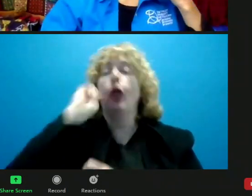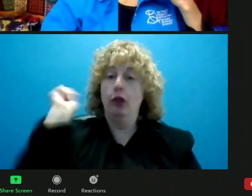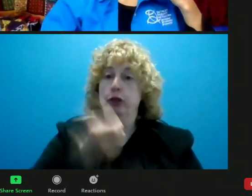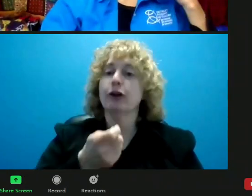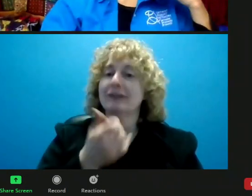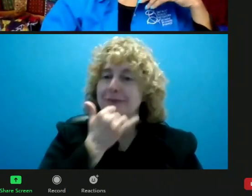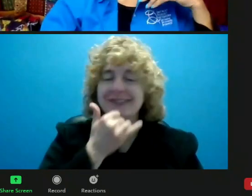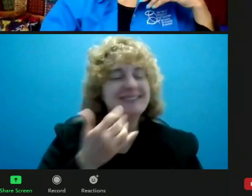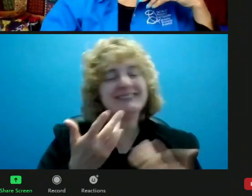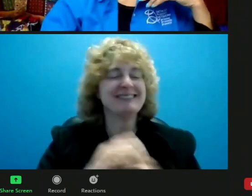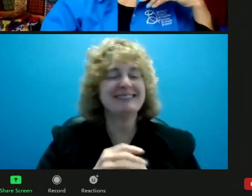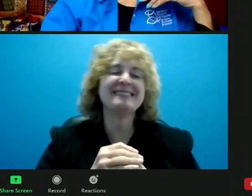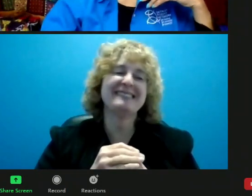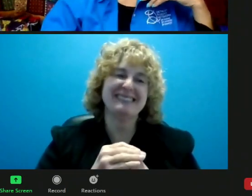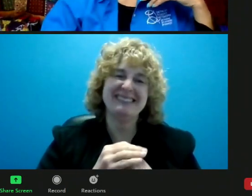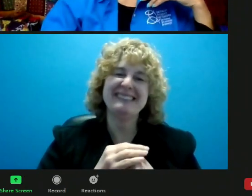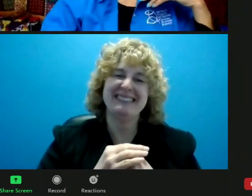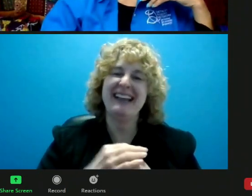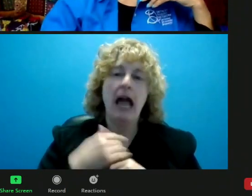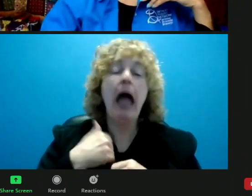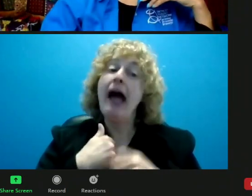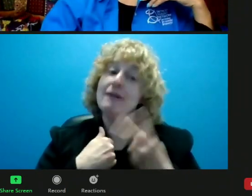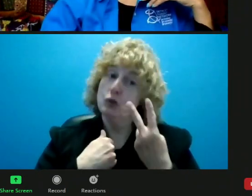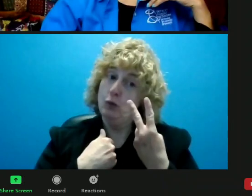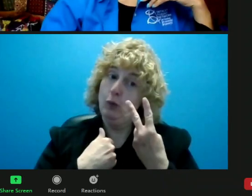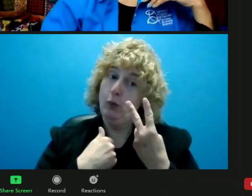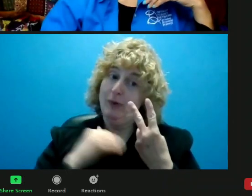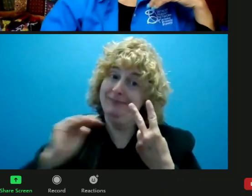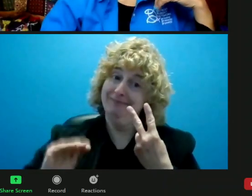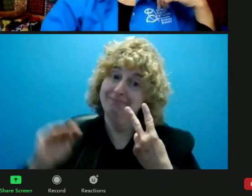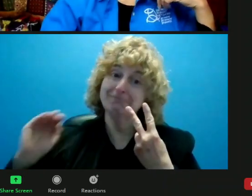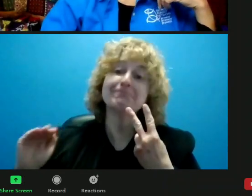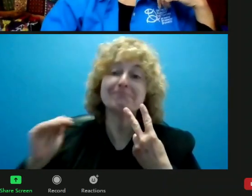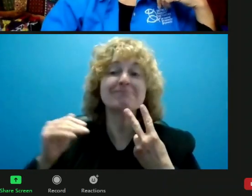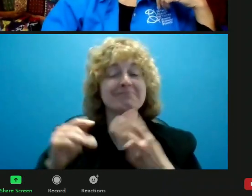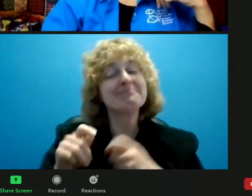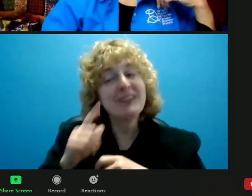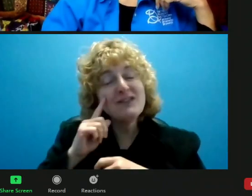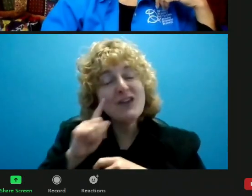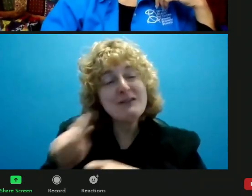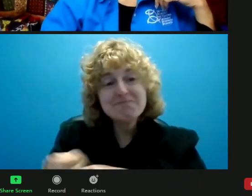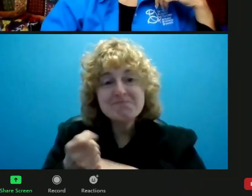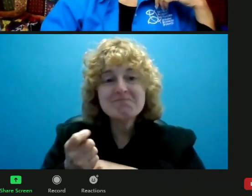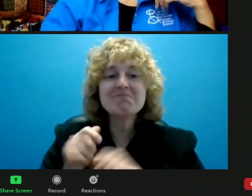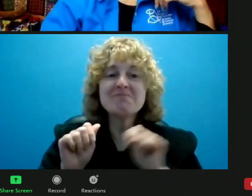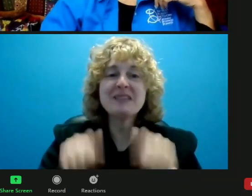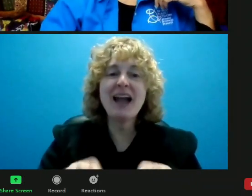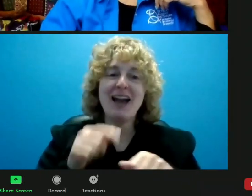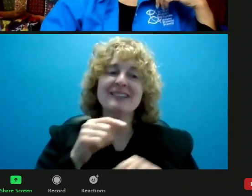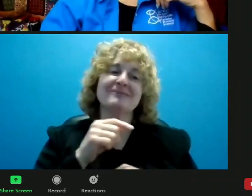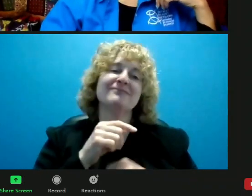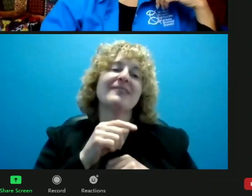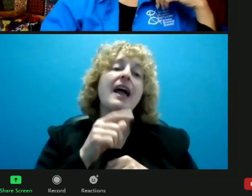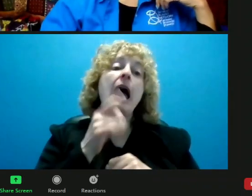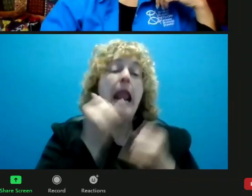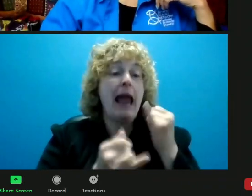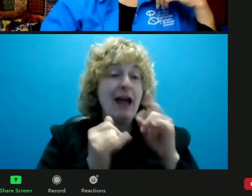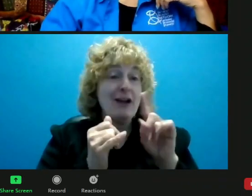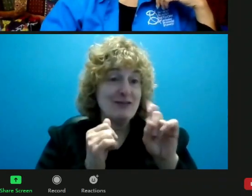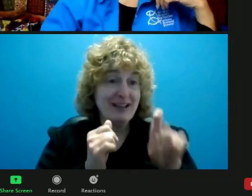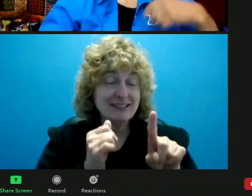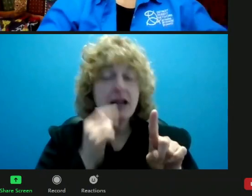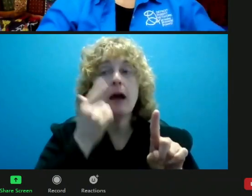Yes. Okay. Well, I have two little putters then. So, okay. Um, but right. So I was, my last question and, and